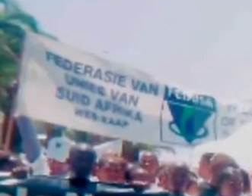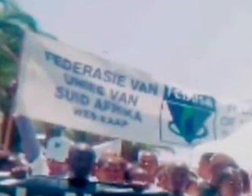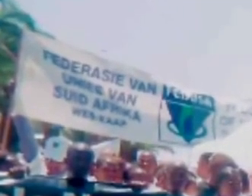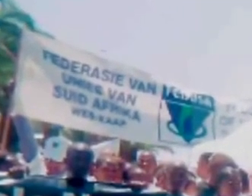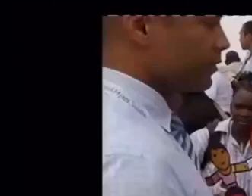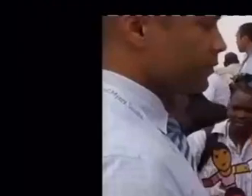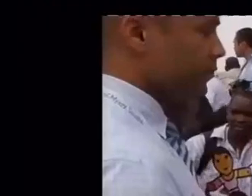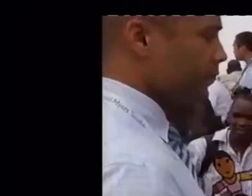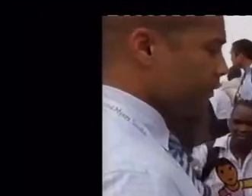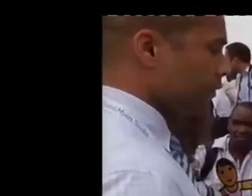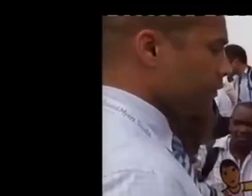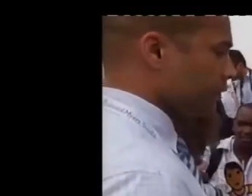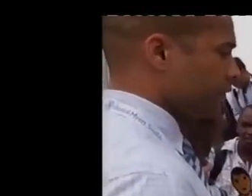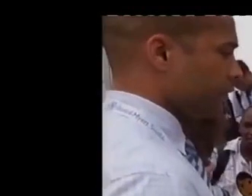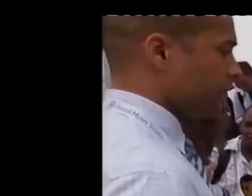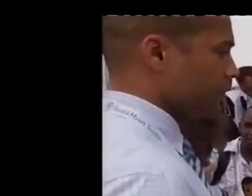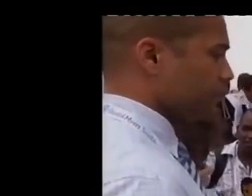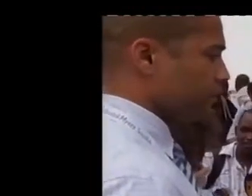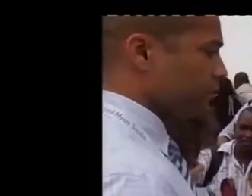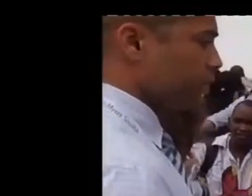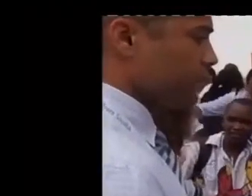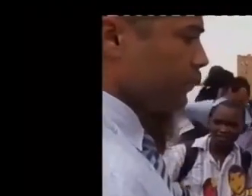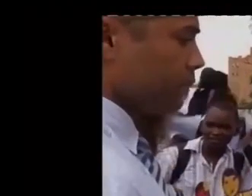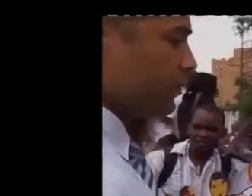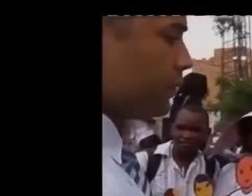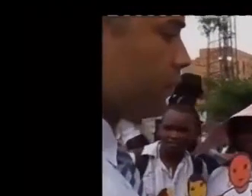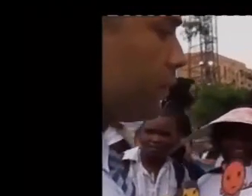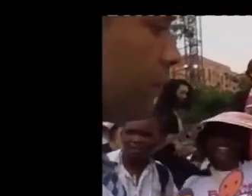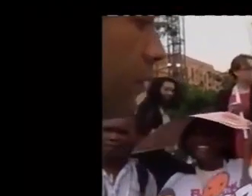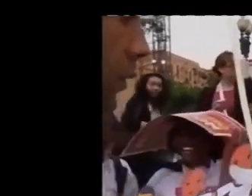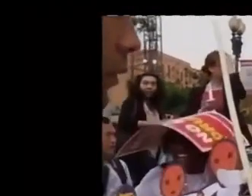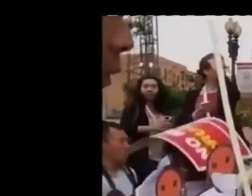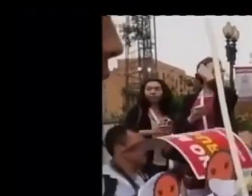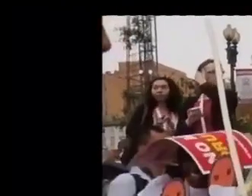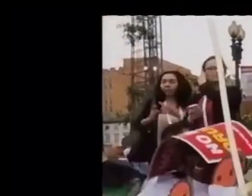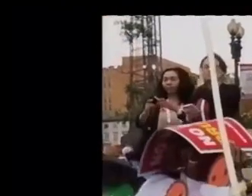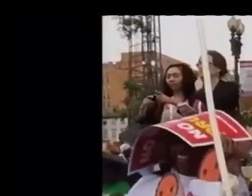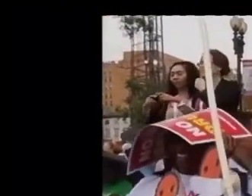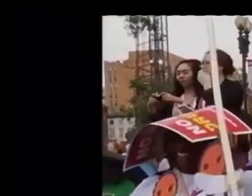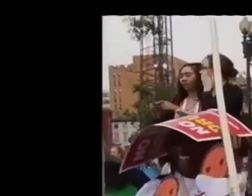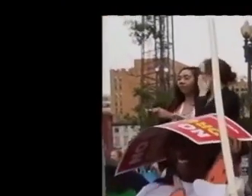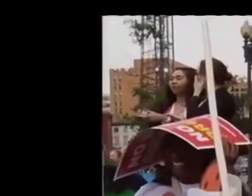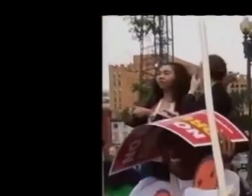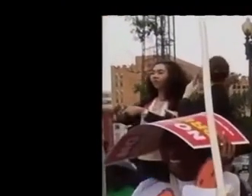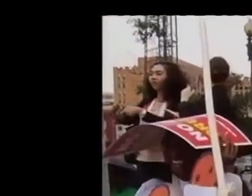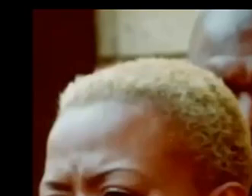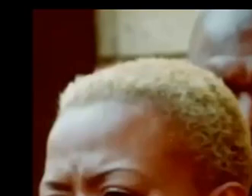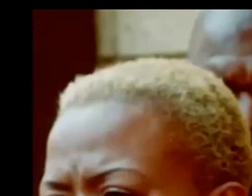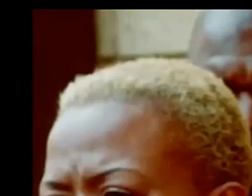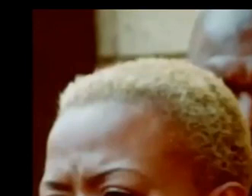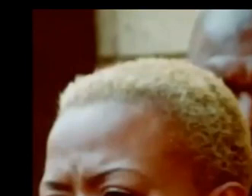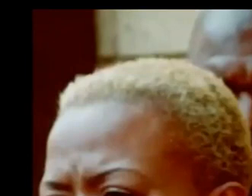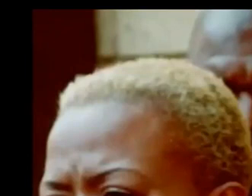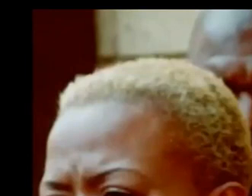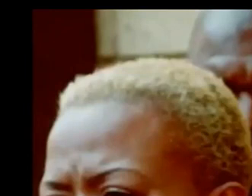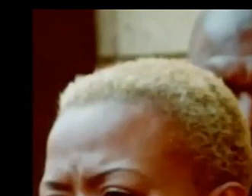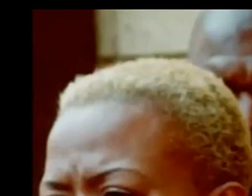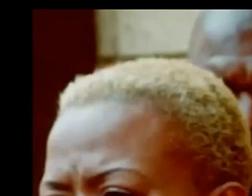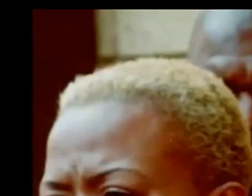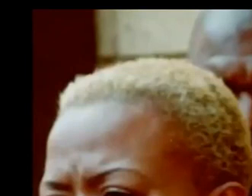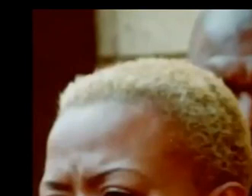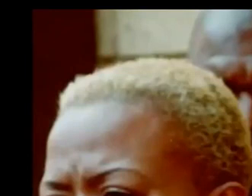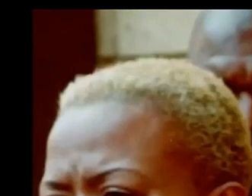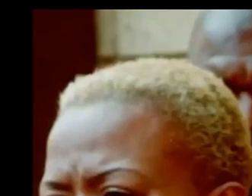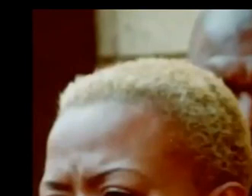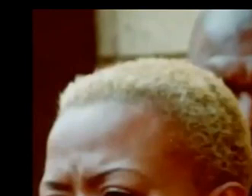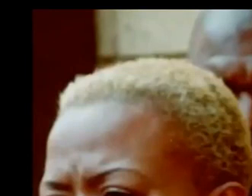are telling our government that it's quite urgent that they provide treatment, care